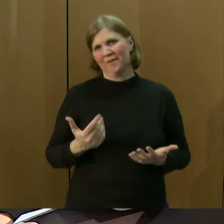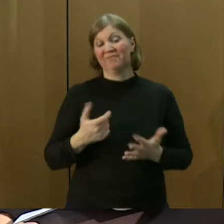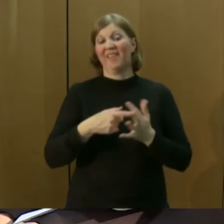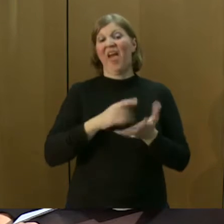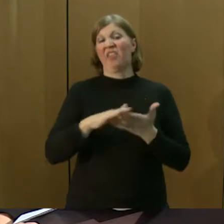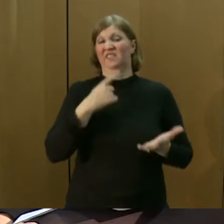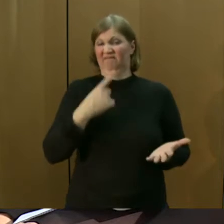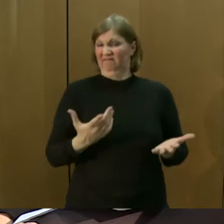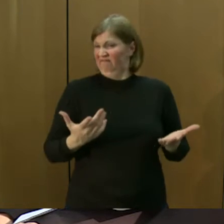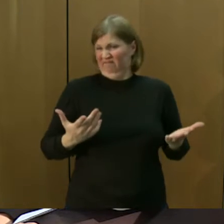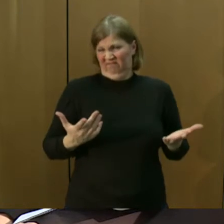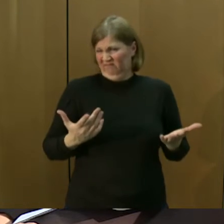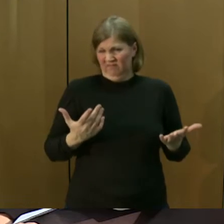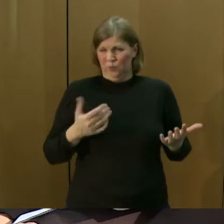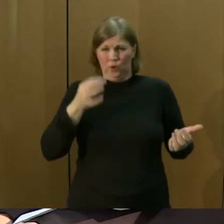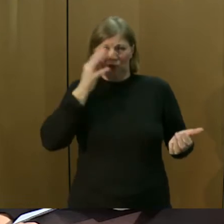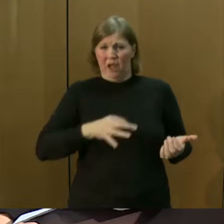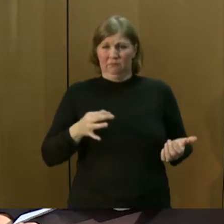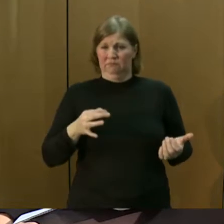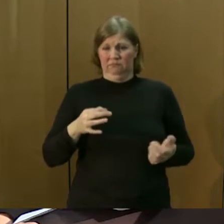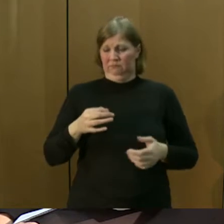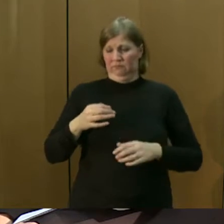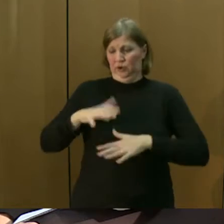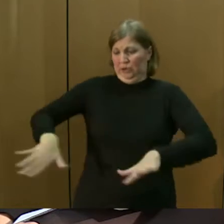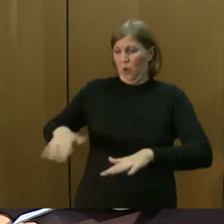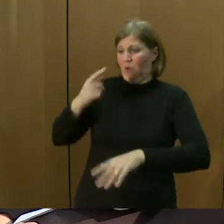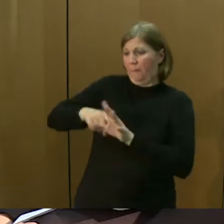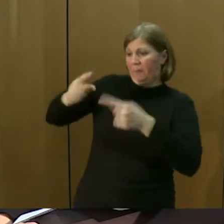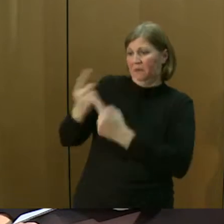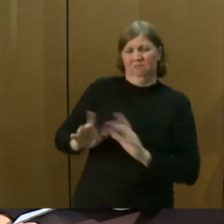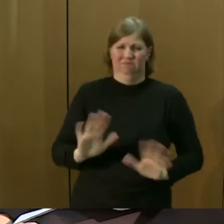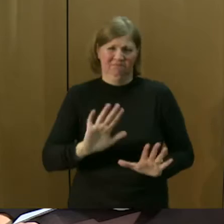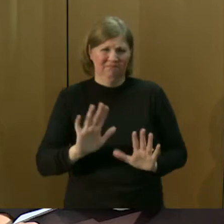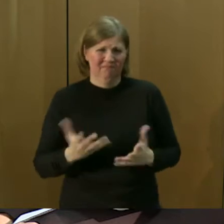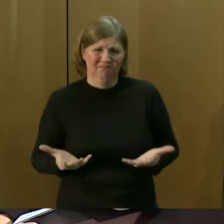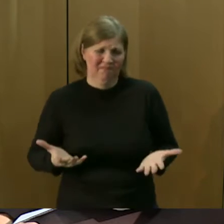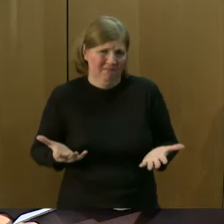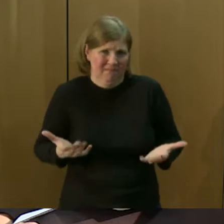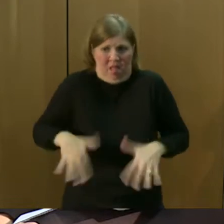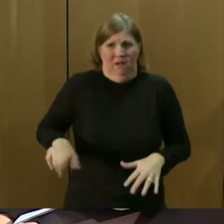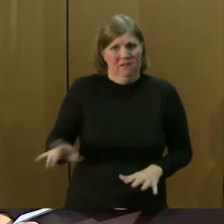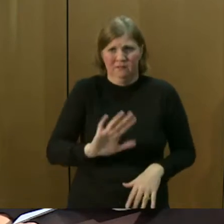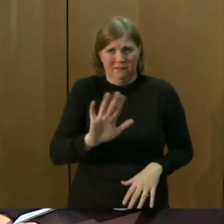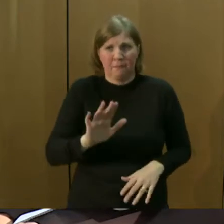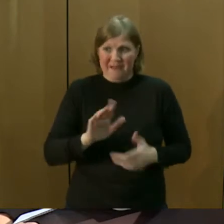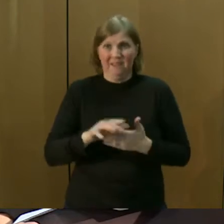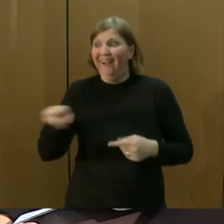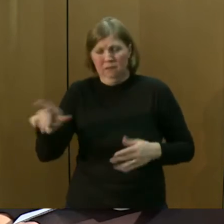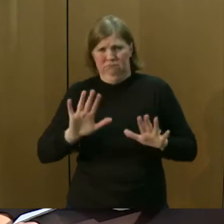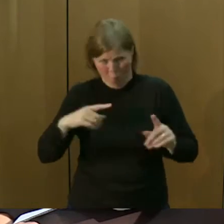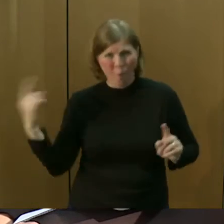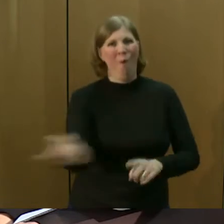If you're bringing a cast at all, if your company is more than just you, then make sure everybody who's coming knows what you're getting them